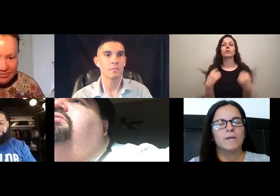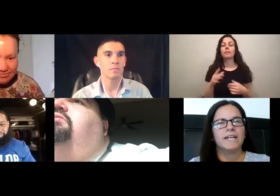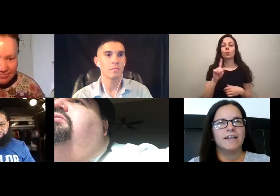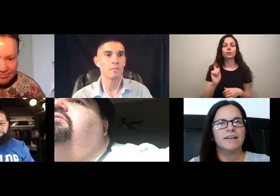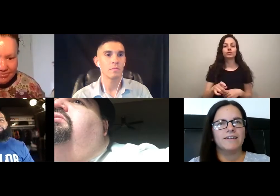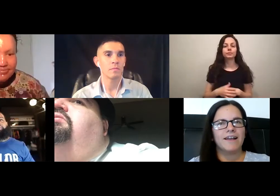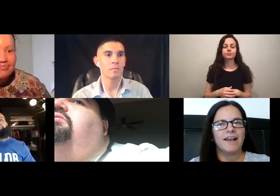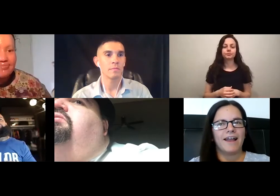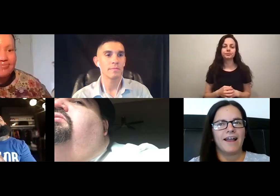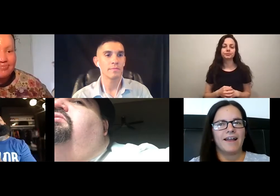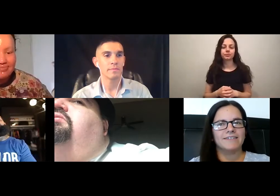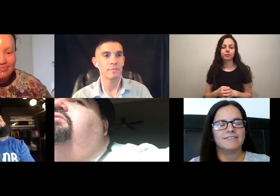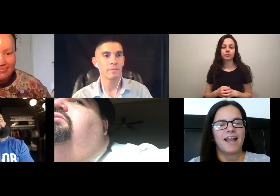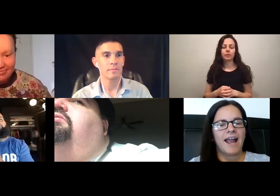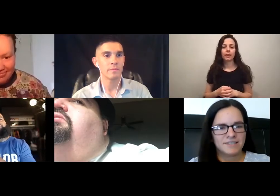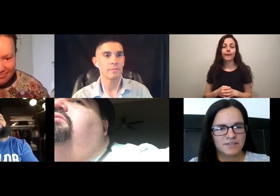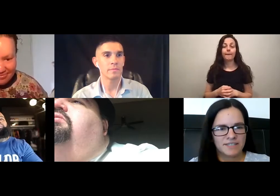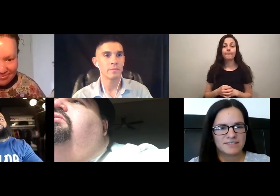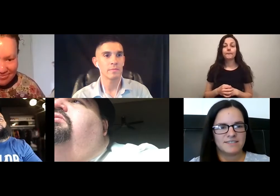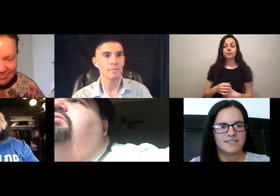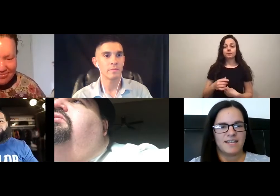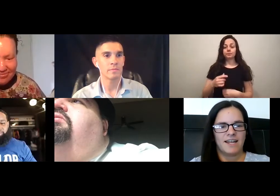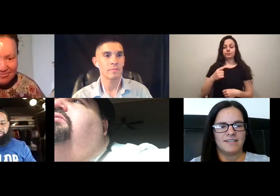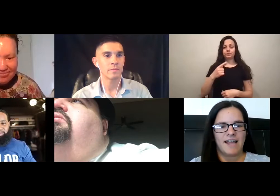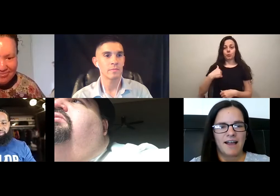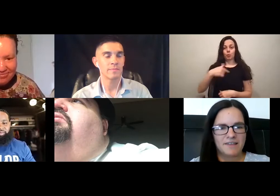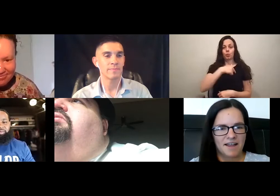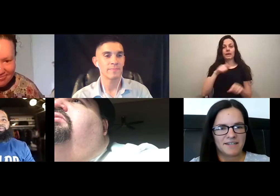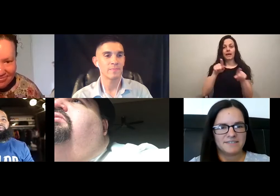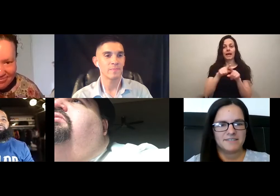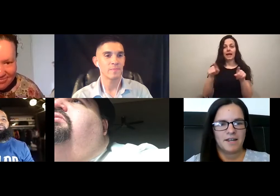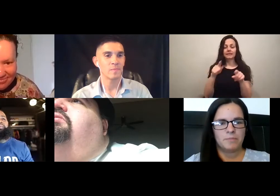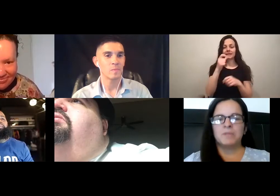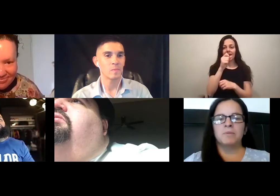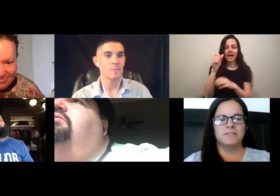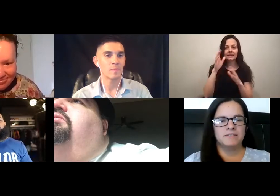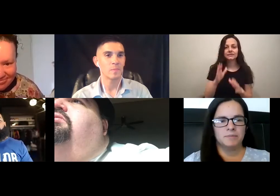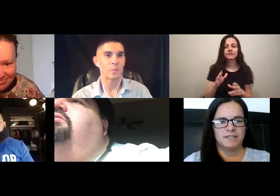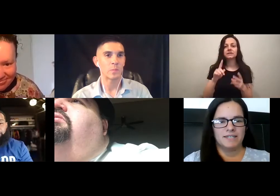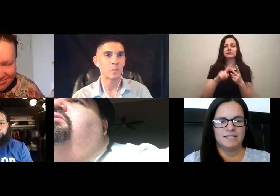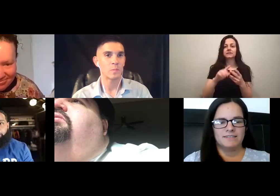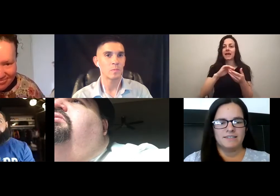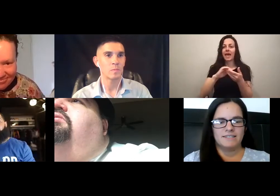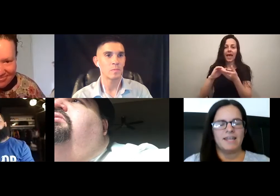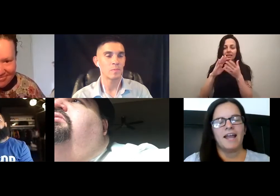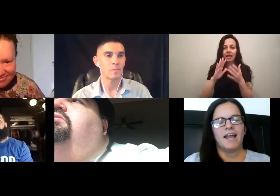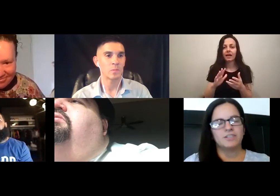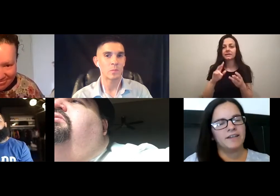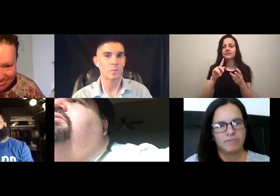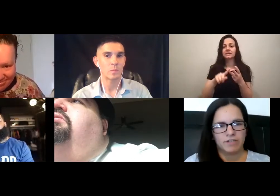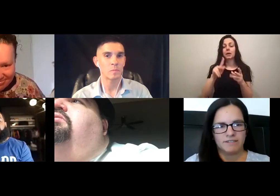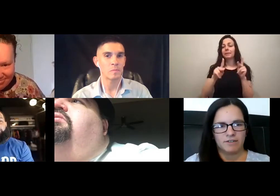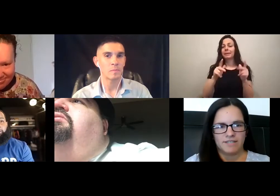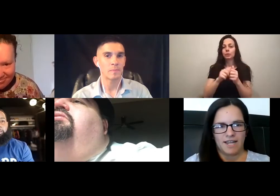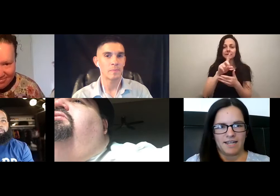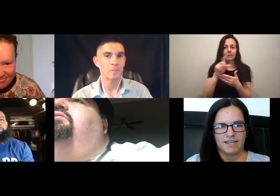do we as activists and allies and people with disabilities that take action